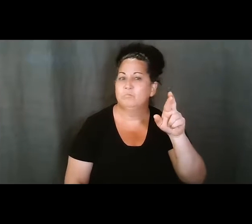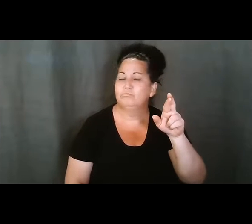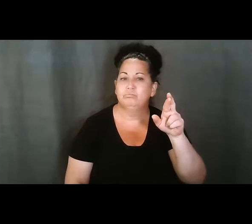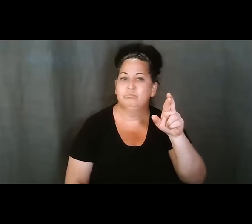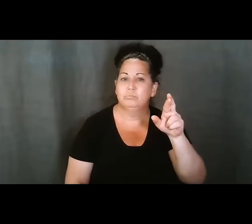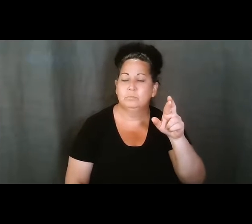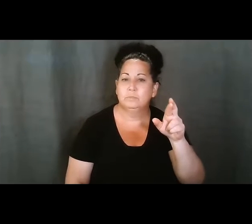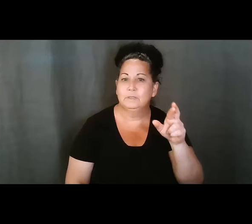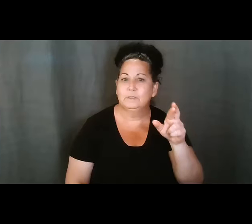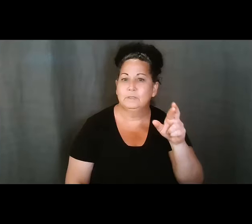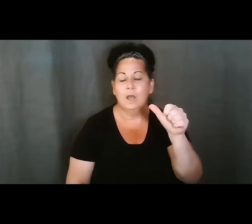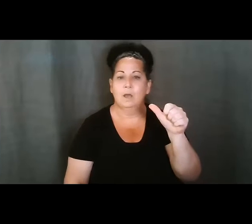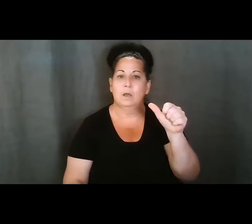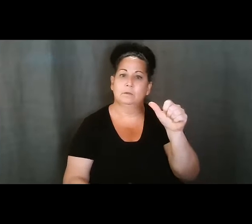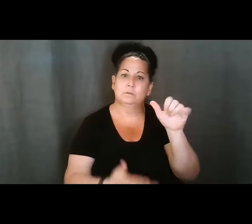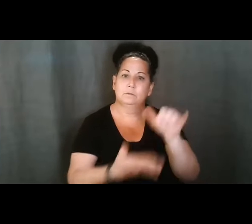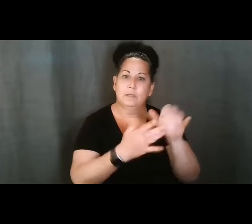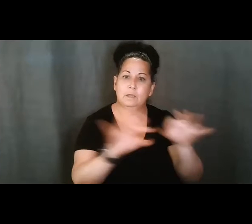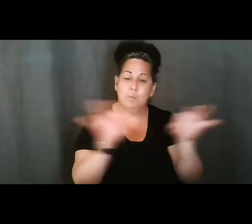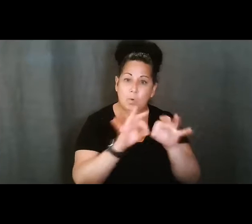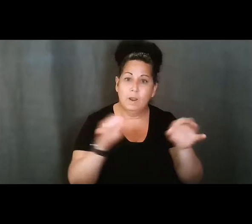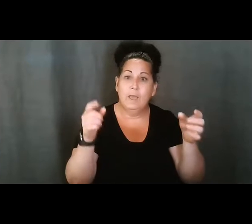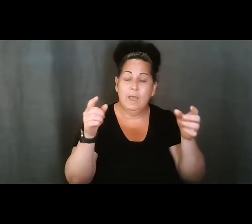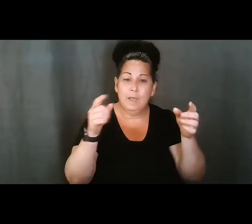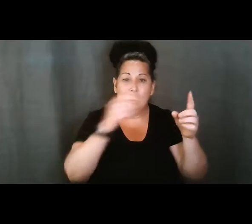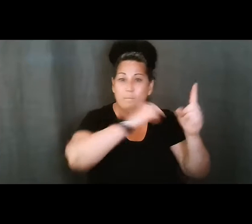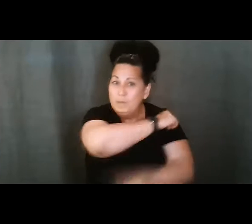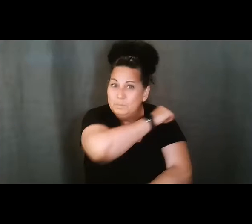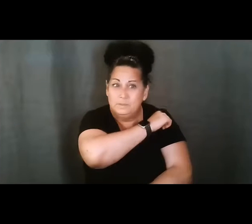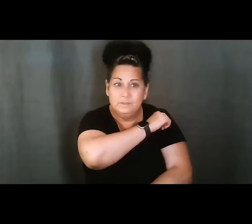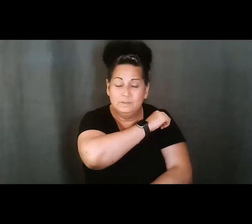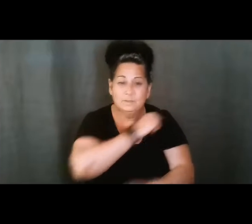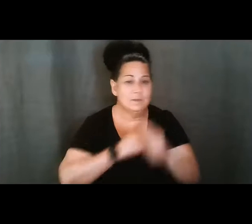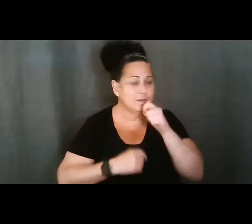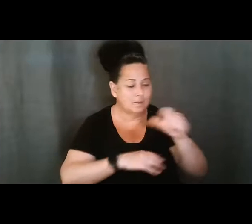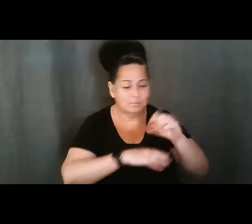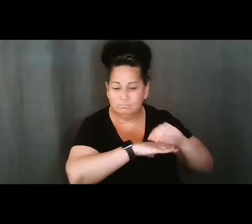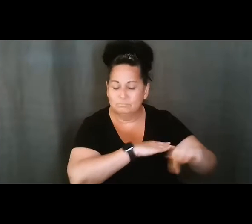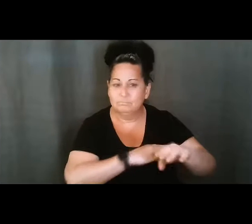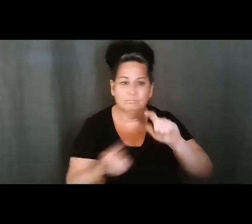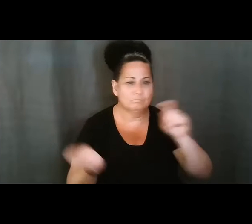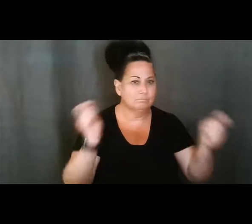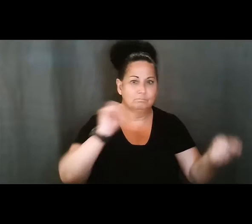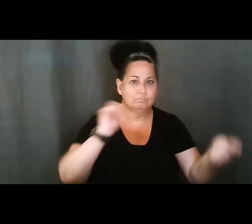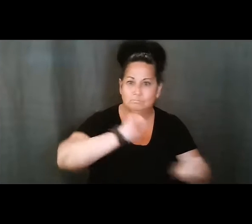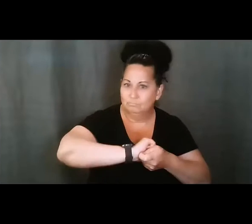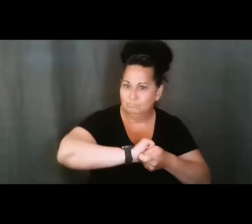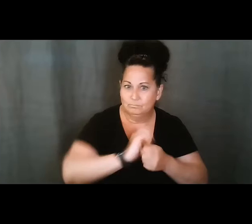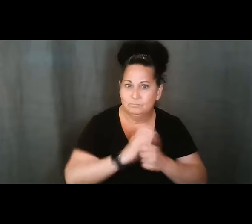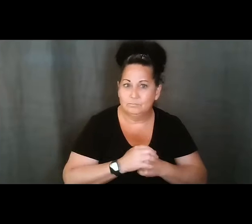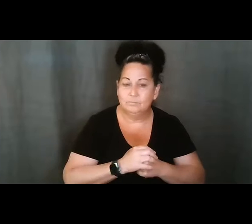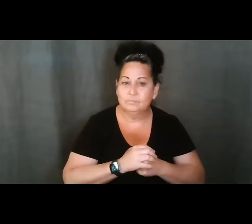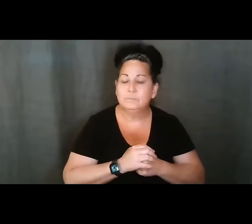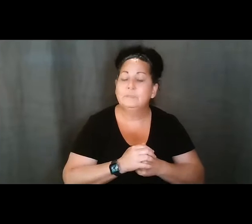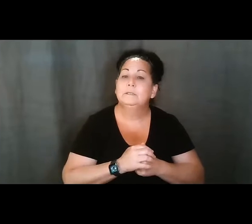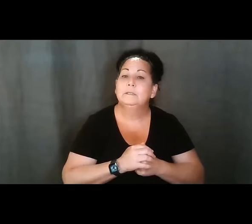change behavior. When we discipline our children, we need to discipline with dignity. Get this, please.